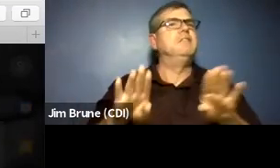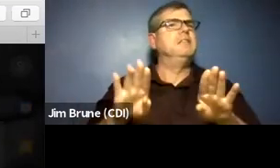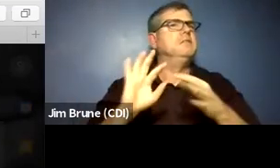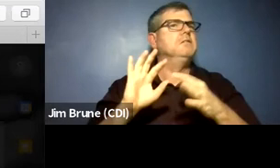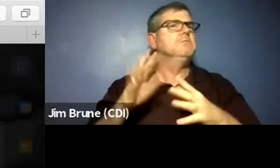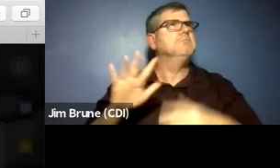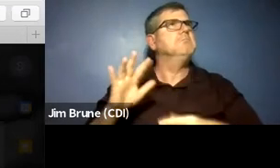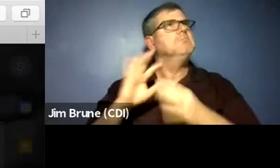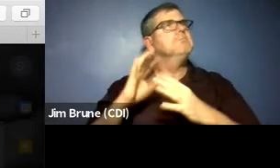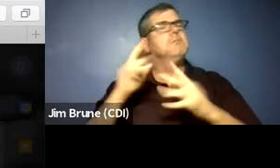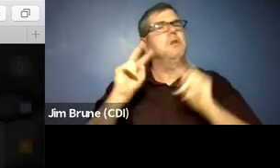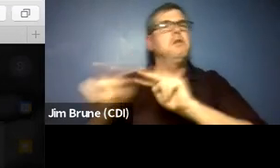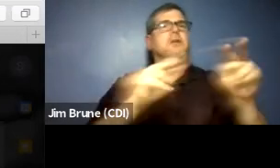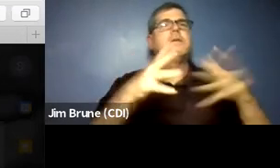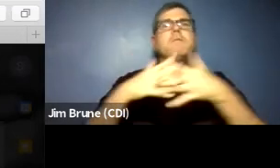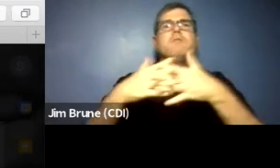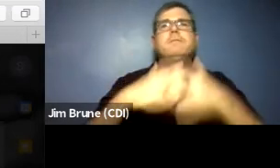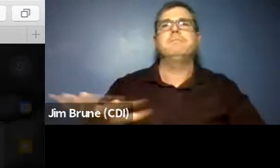doses.